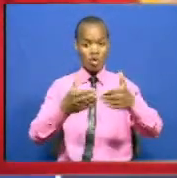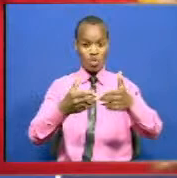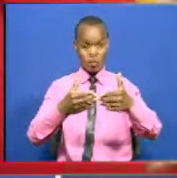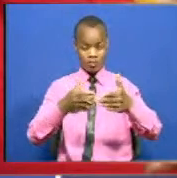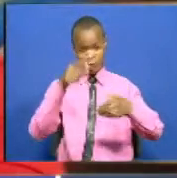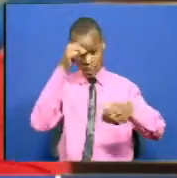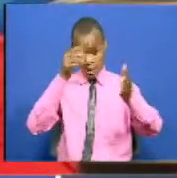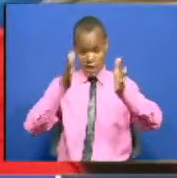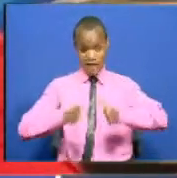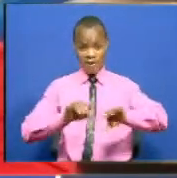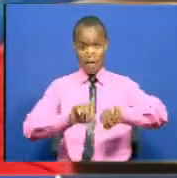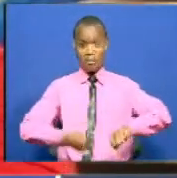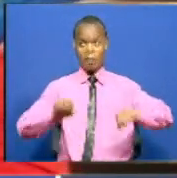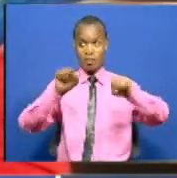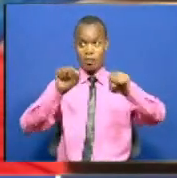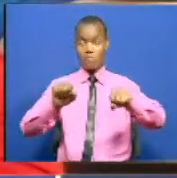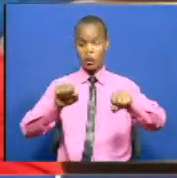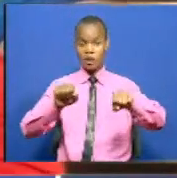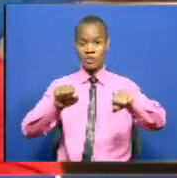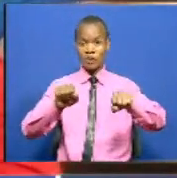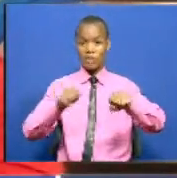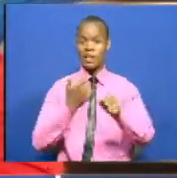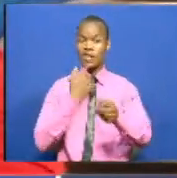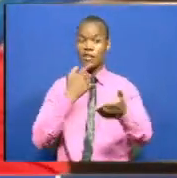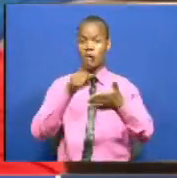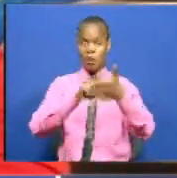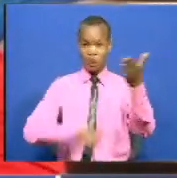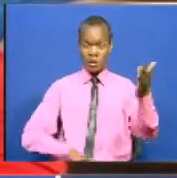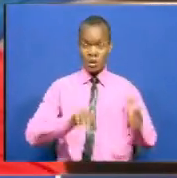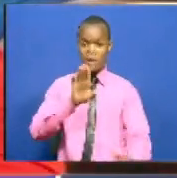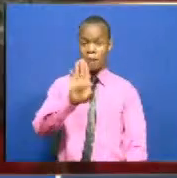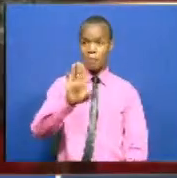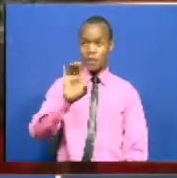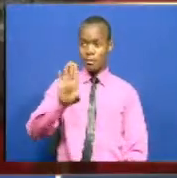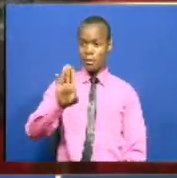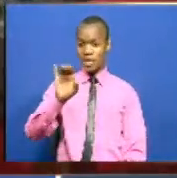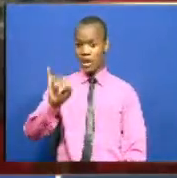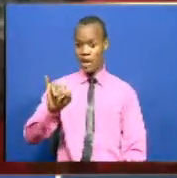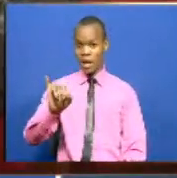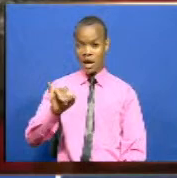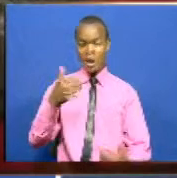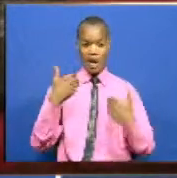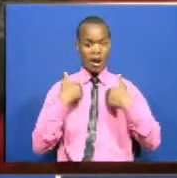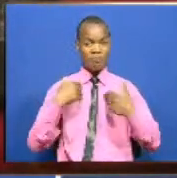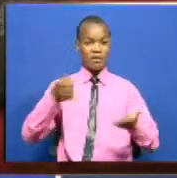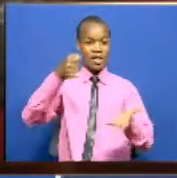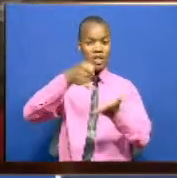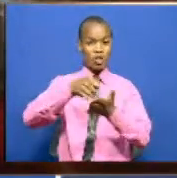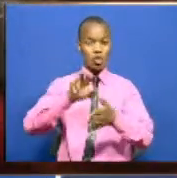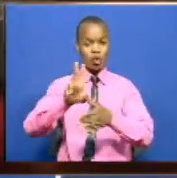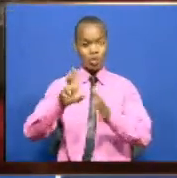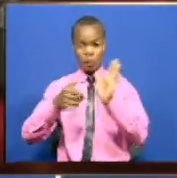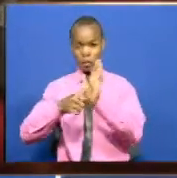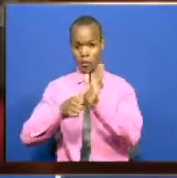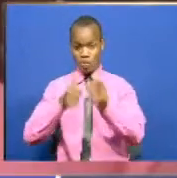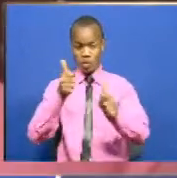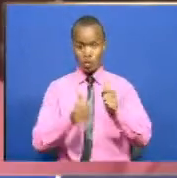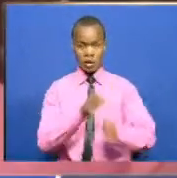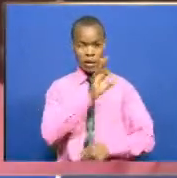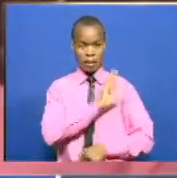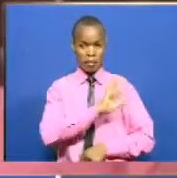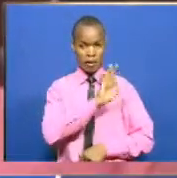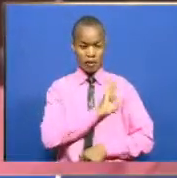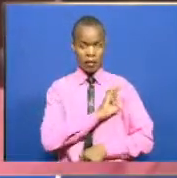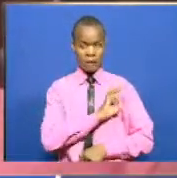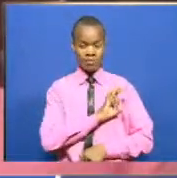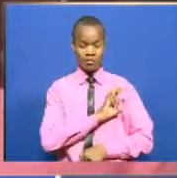Oparanya, who is also Kakamega Governor, noted the Building Bridges initiative has captured 2 issues beneficial to the devolved units,